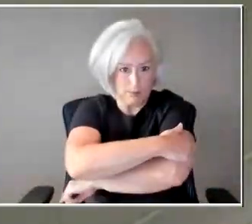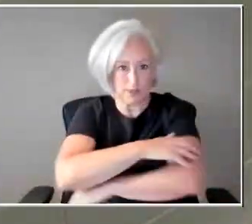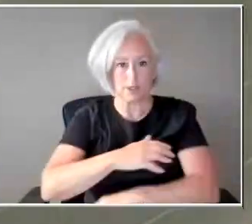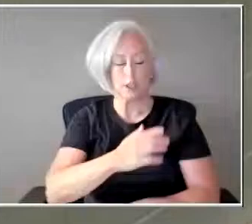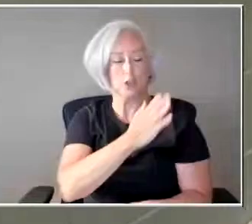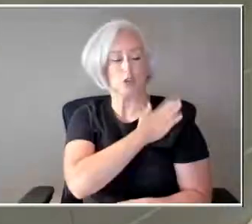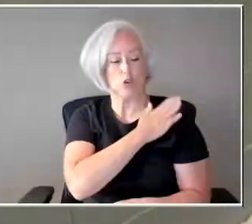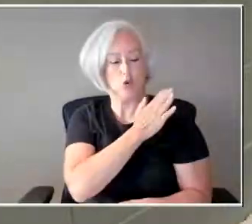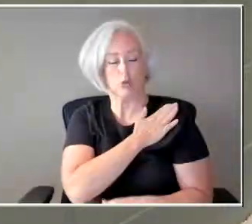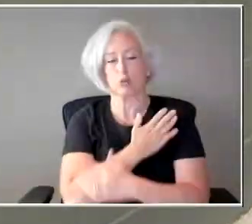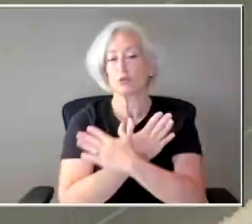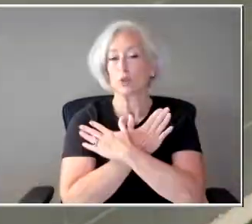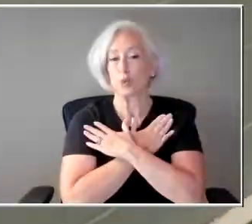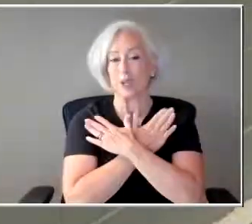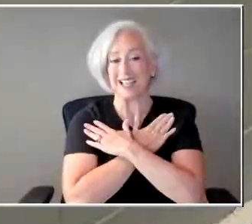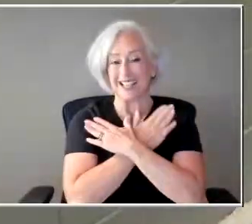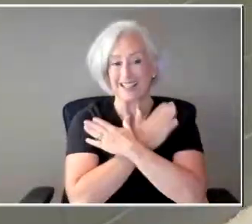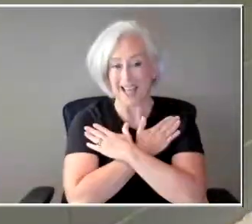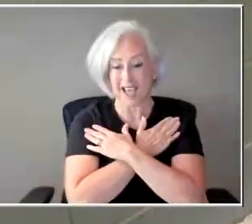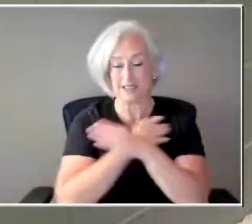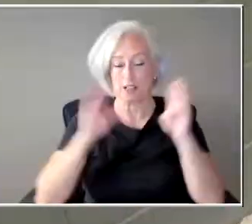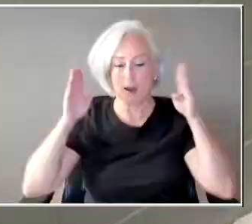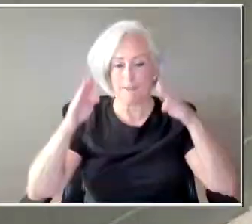of this tricep muscle in the back of the arm.